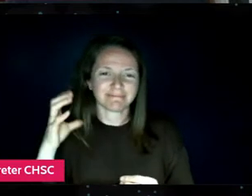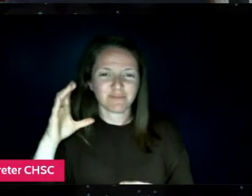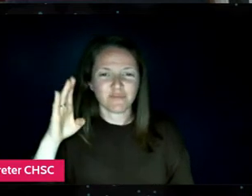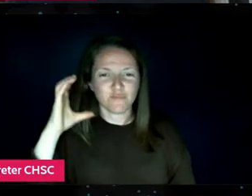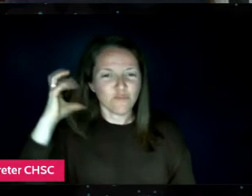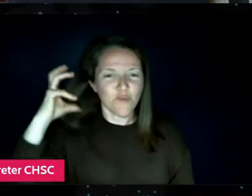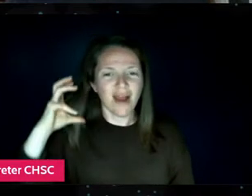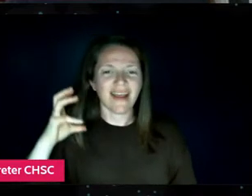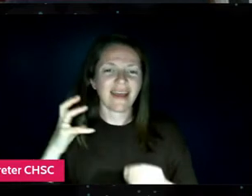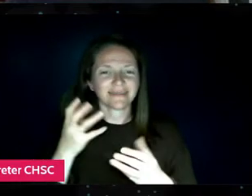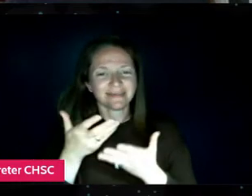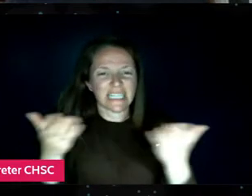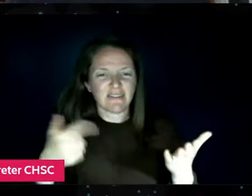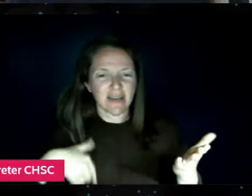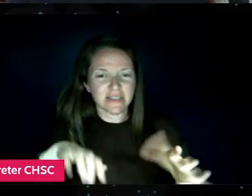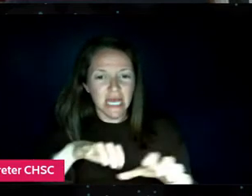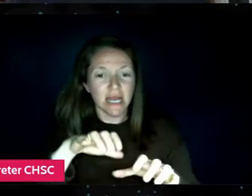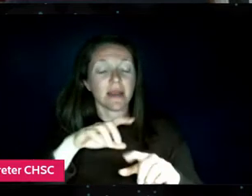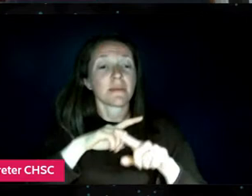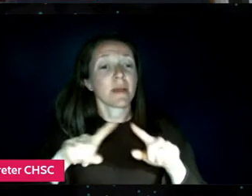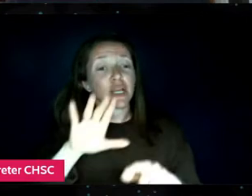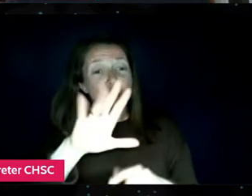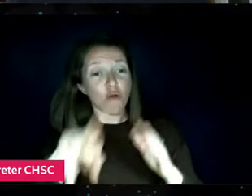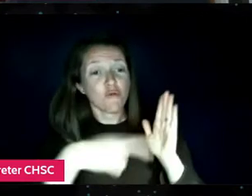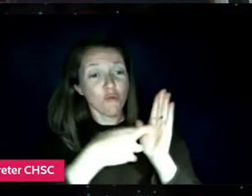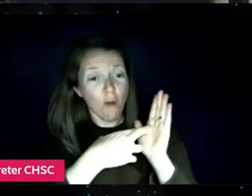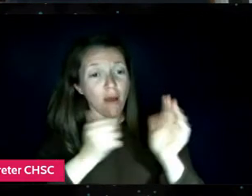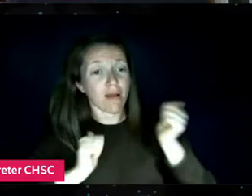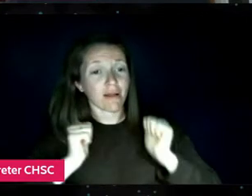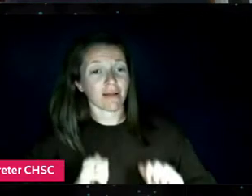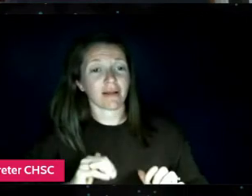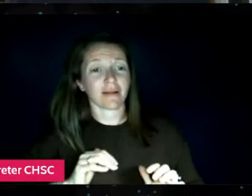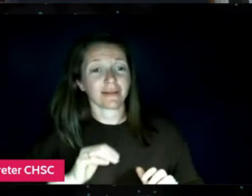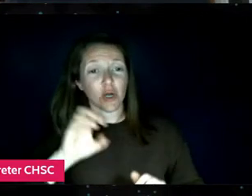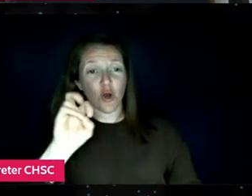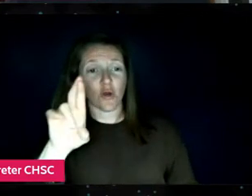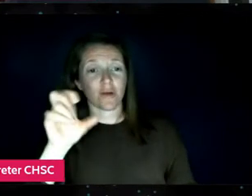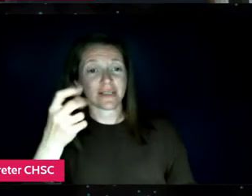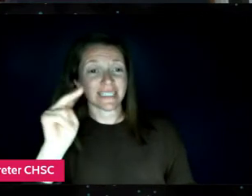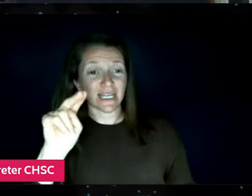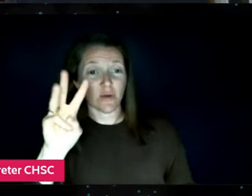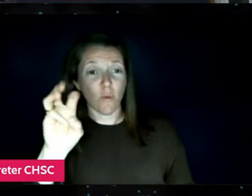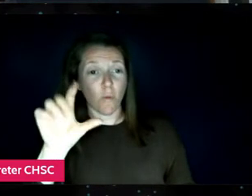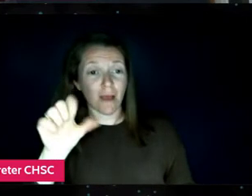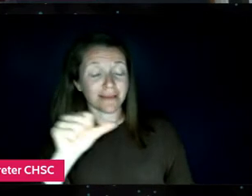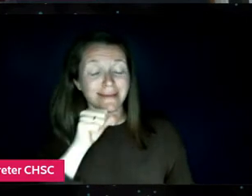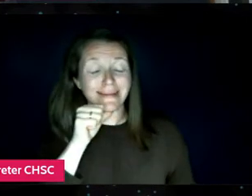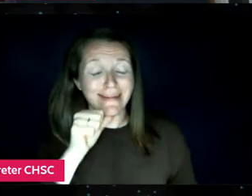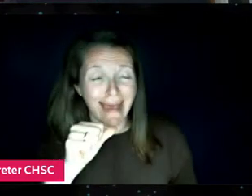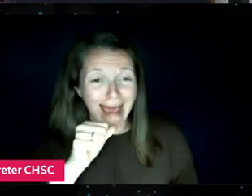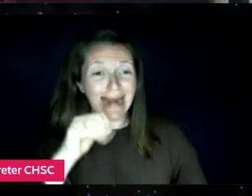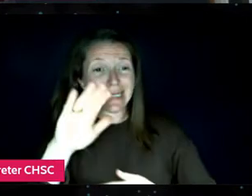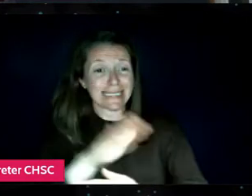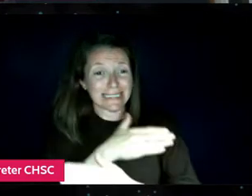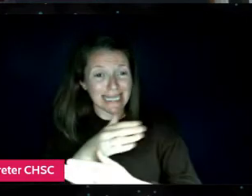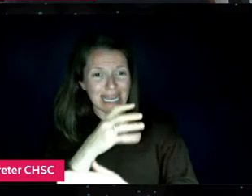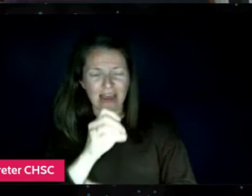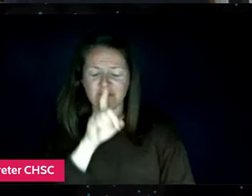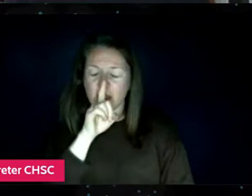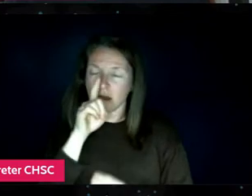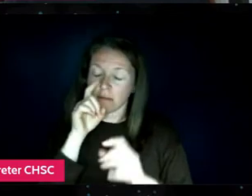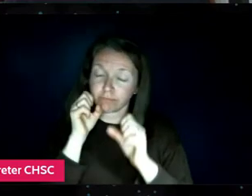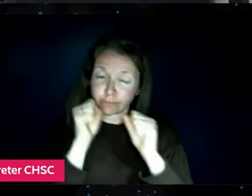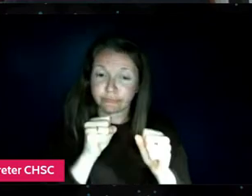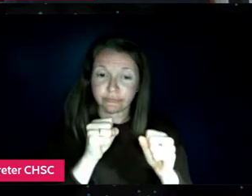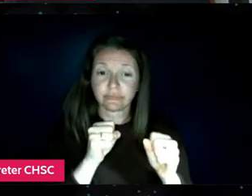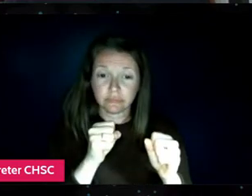done. But your role in VOODOO MACBETH as Orson Welles is a non-singing and very intense kind of